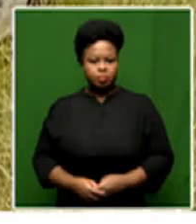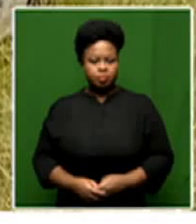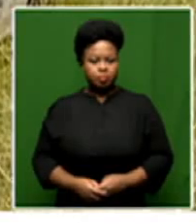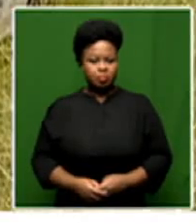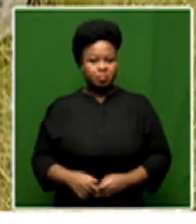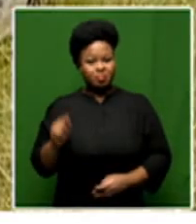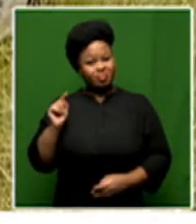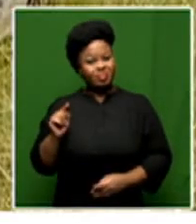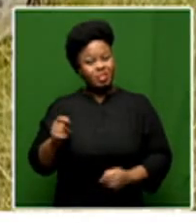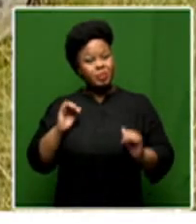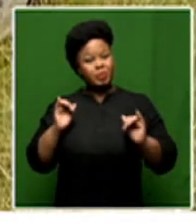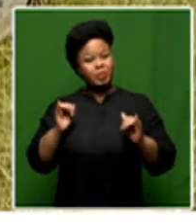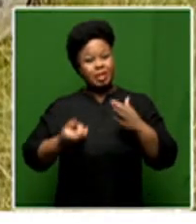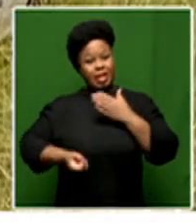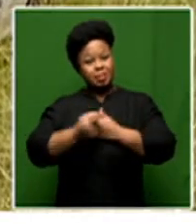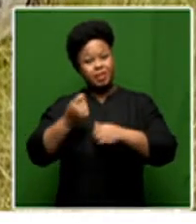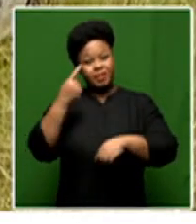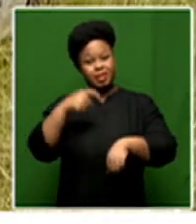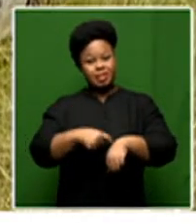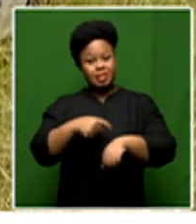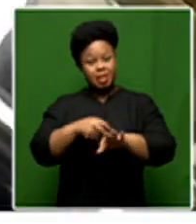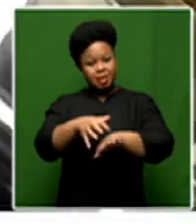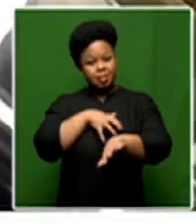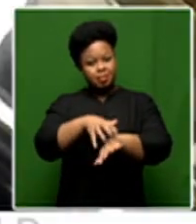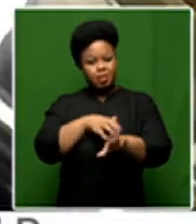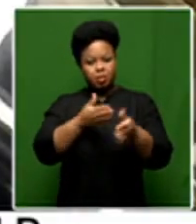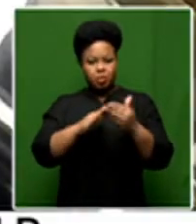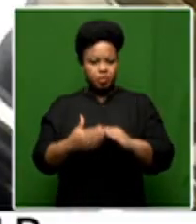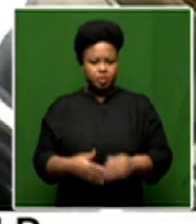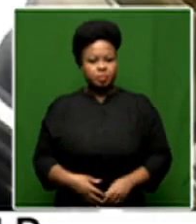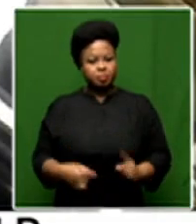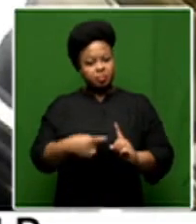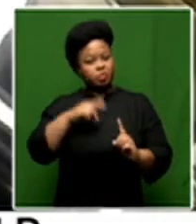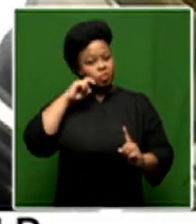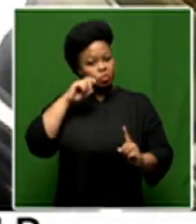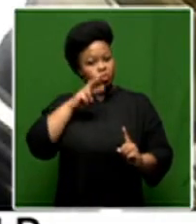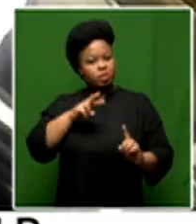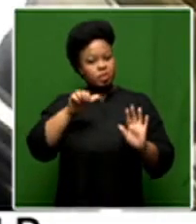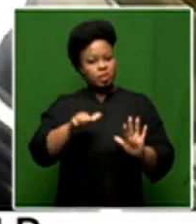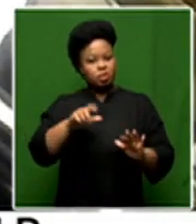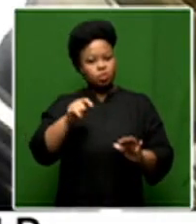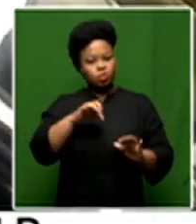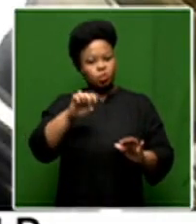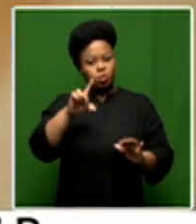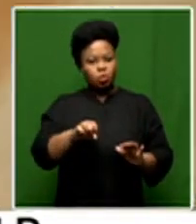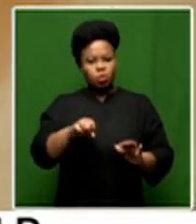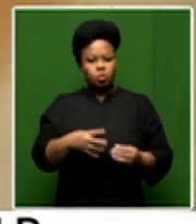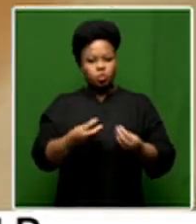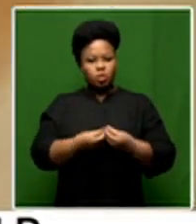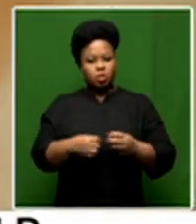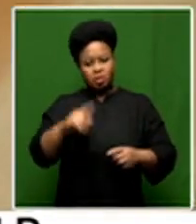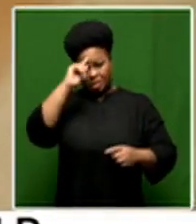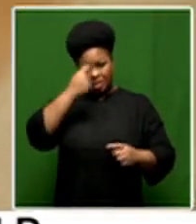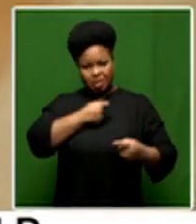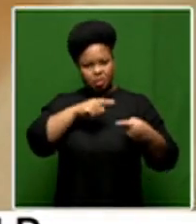A first of its kind tragedy in this farming community. 26-year-old Tsokolo Hlongwane drove off with his